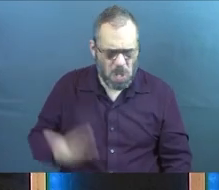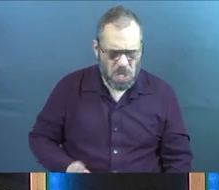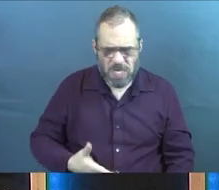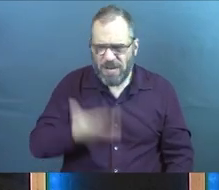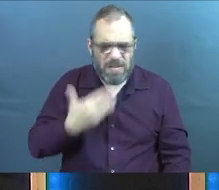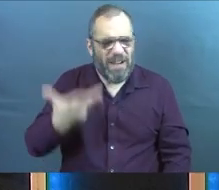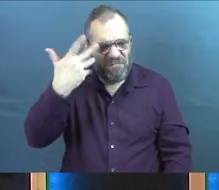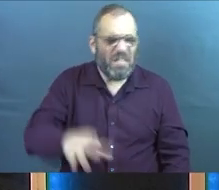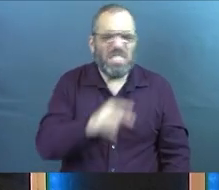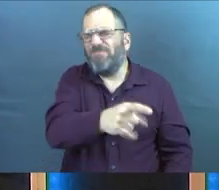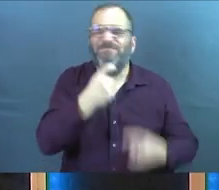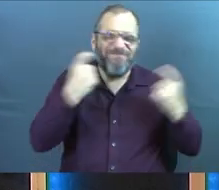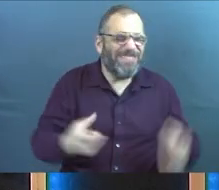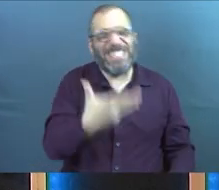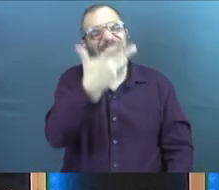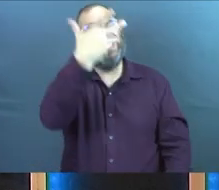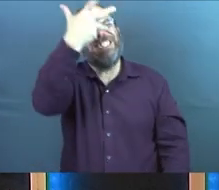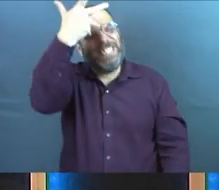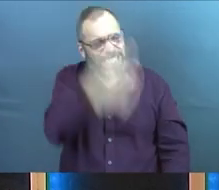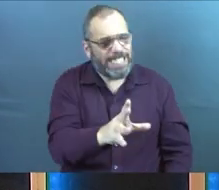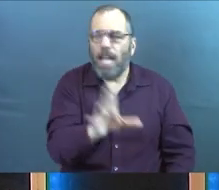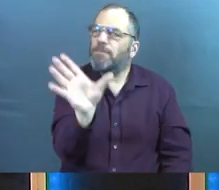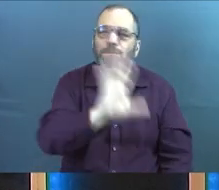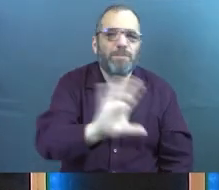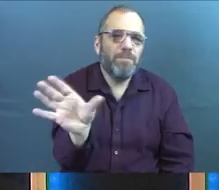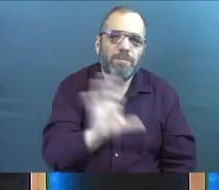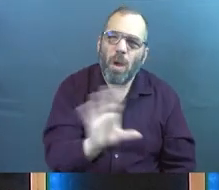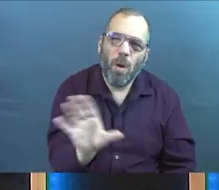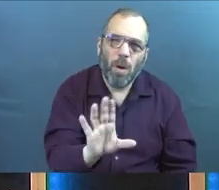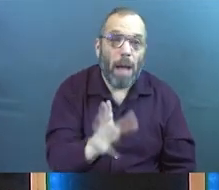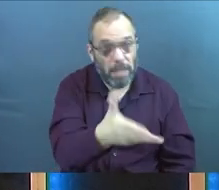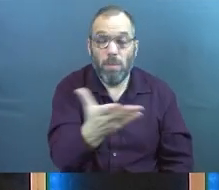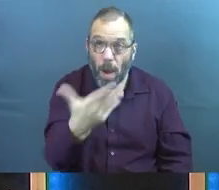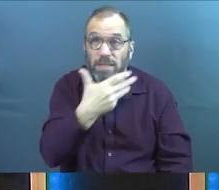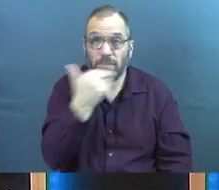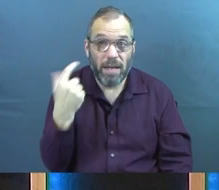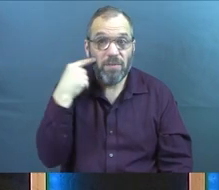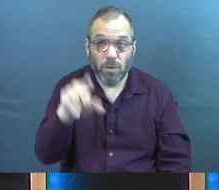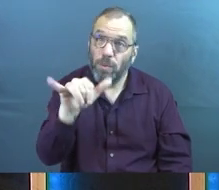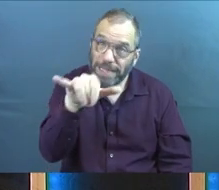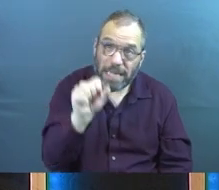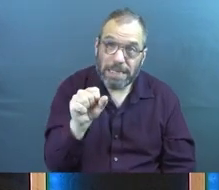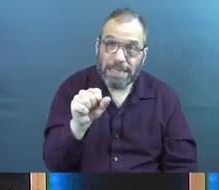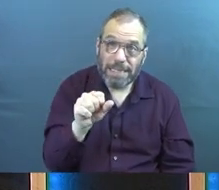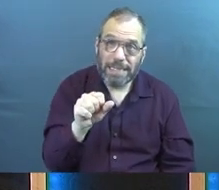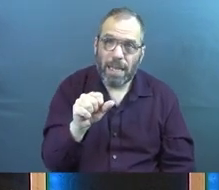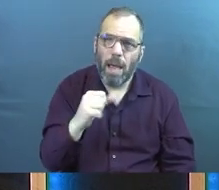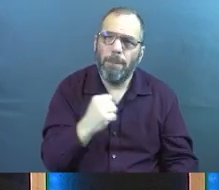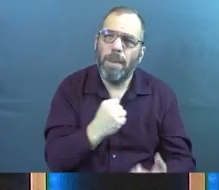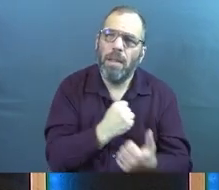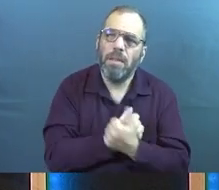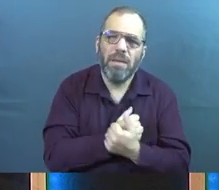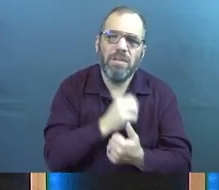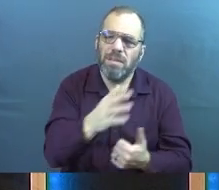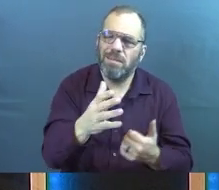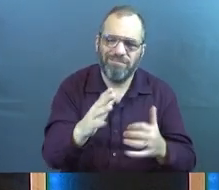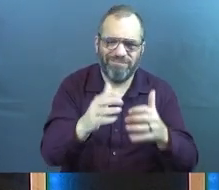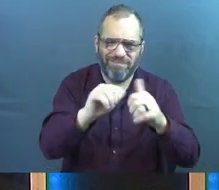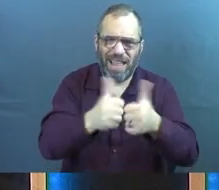or frustrated with our sin or mad at us for it. Does he want better for us? Absolutely. But loves us right where we're